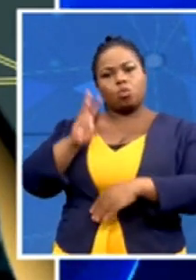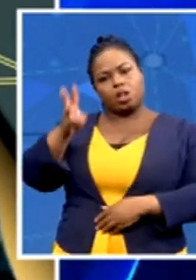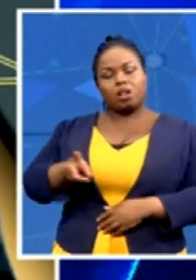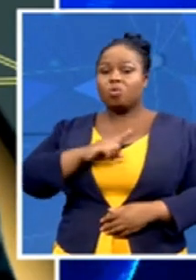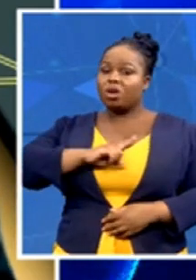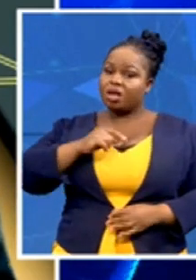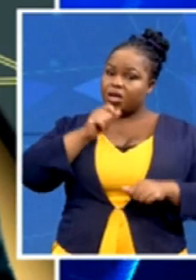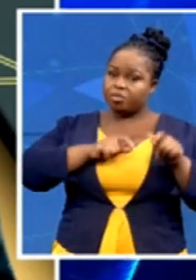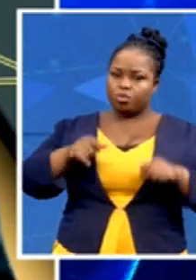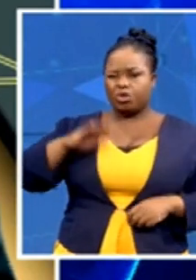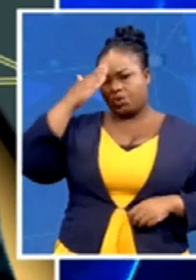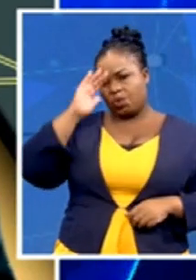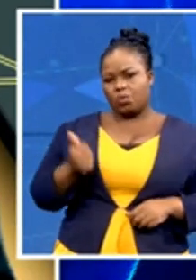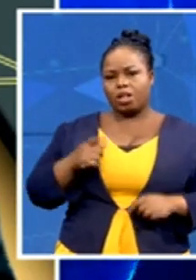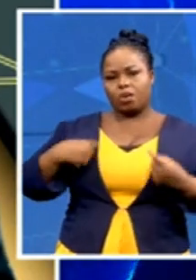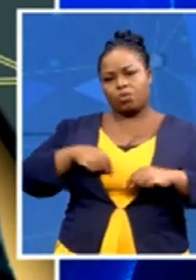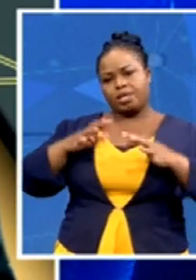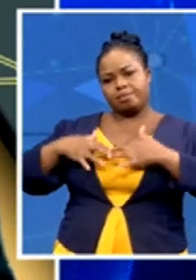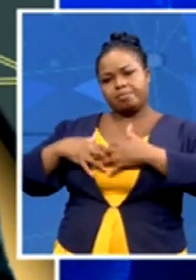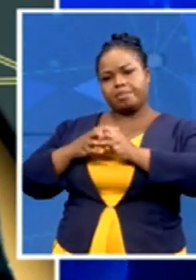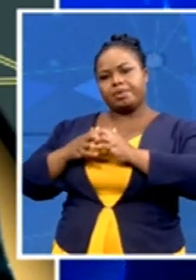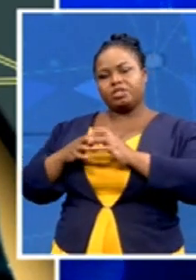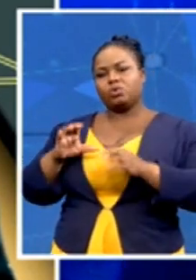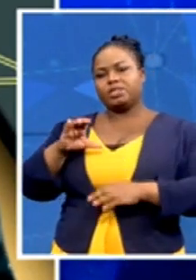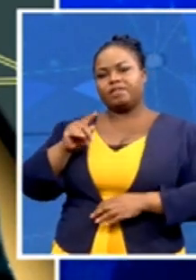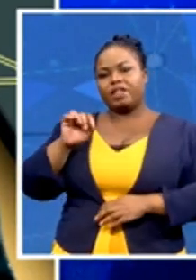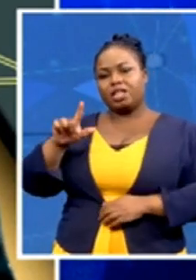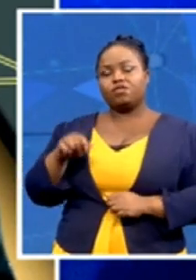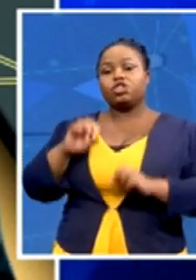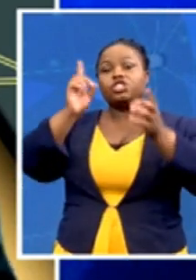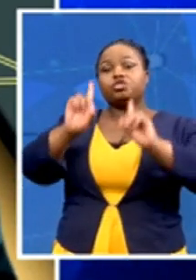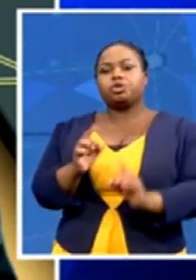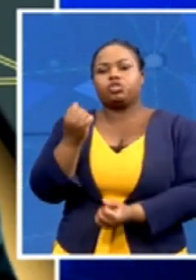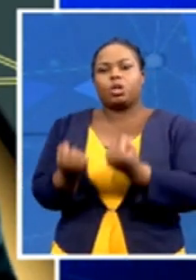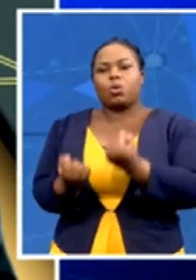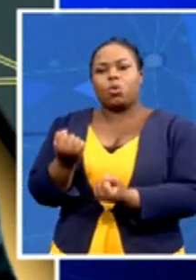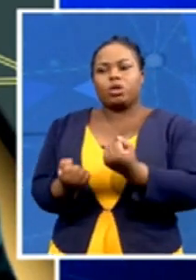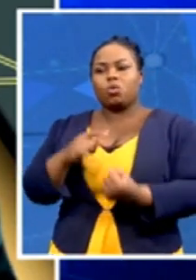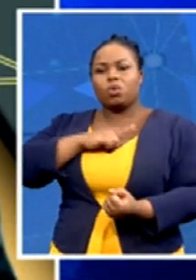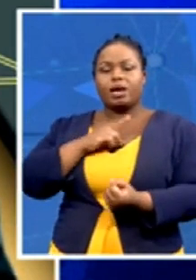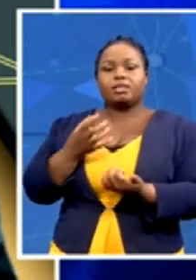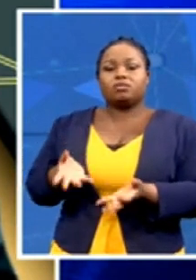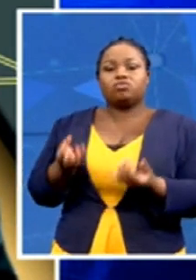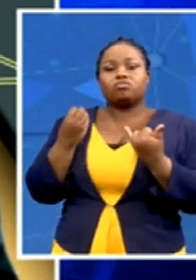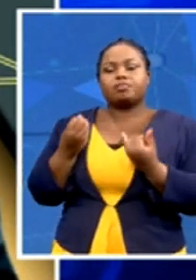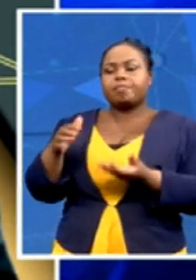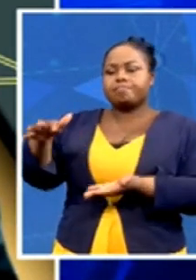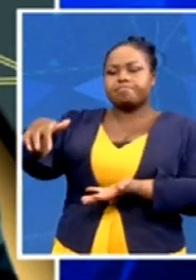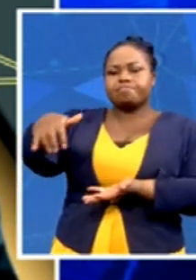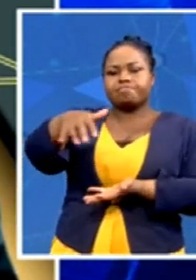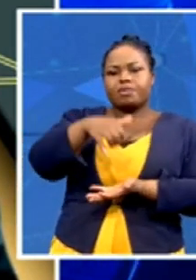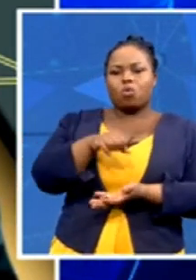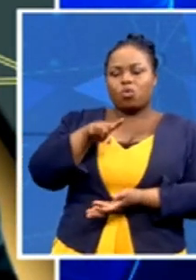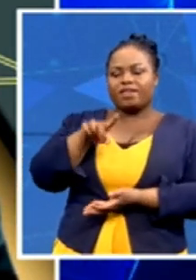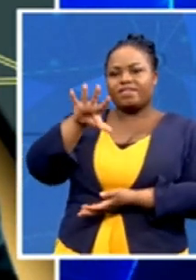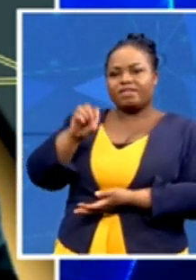civil proceedings at the special tribunal to try and recover the whole 150 million rand and set aside that contract. And then we have